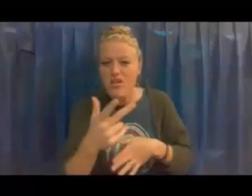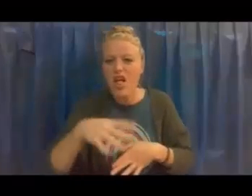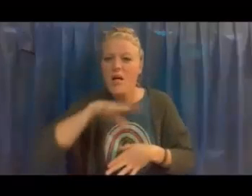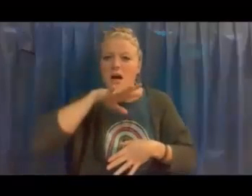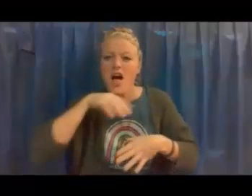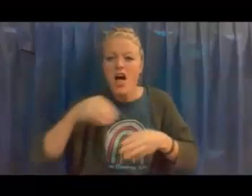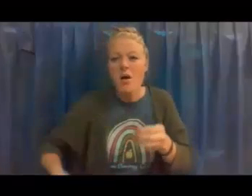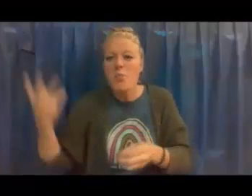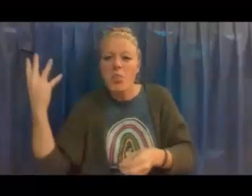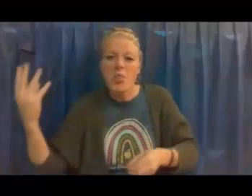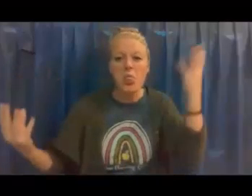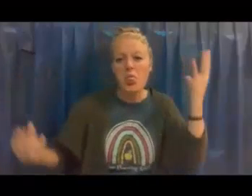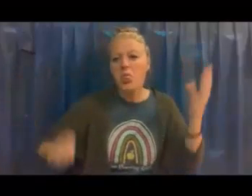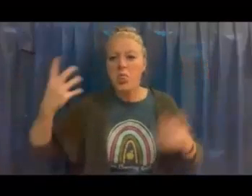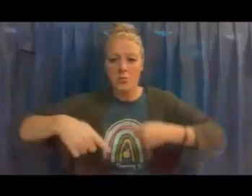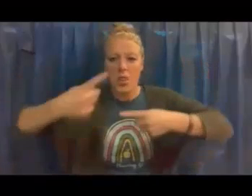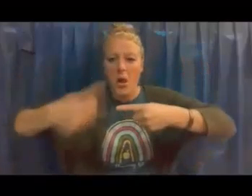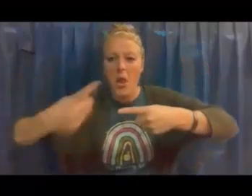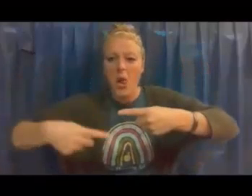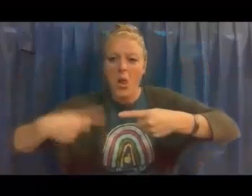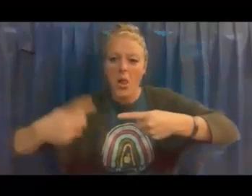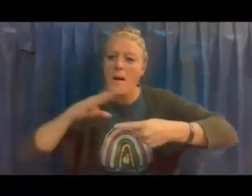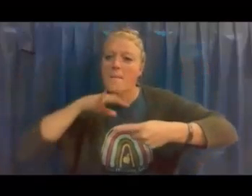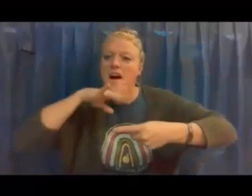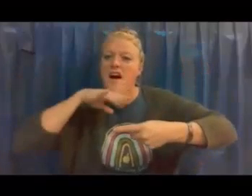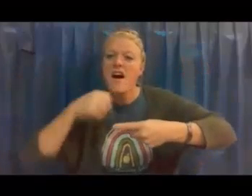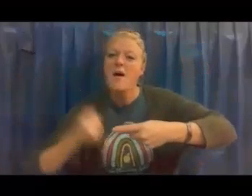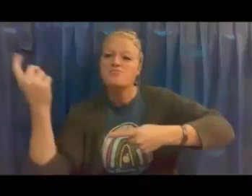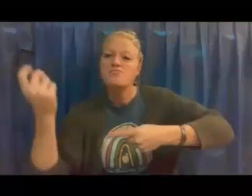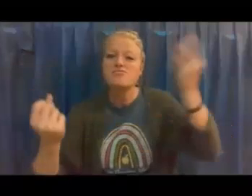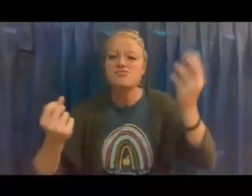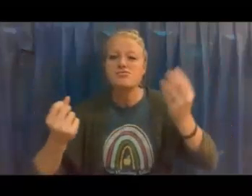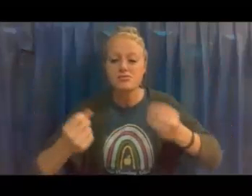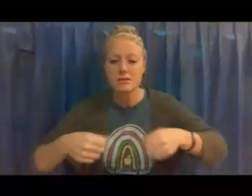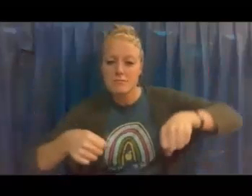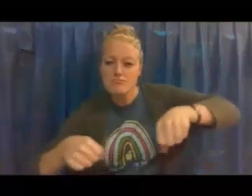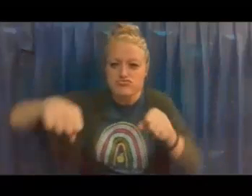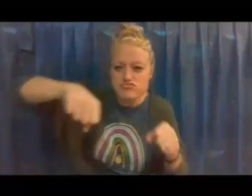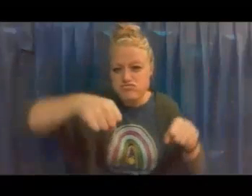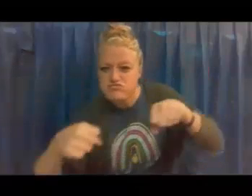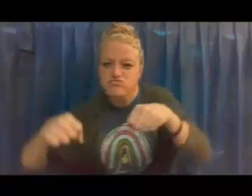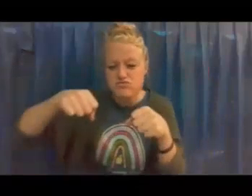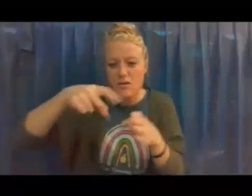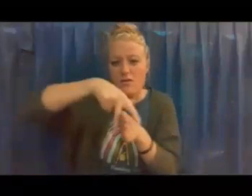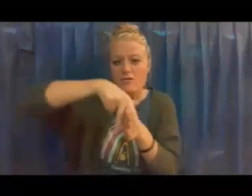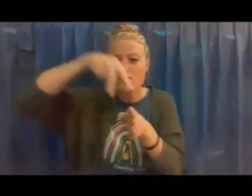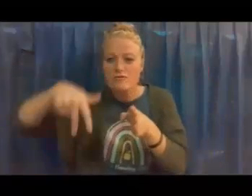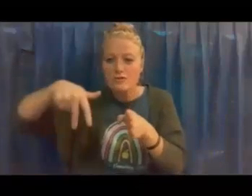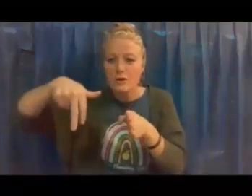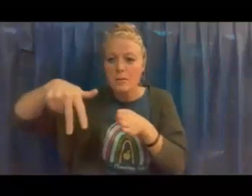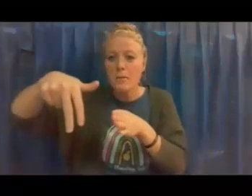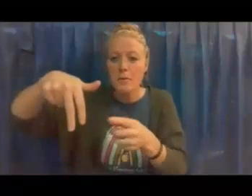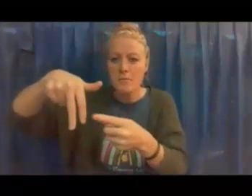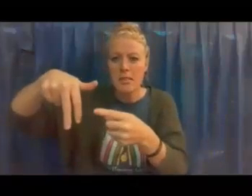around in the mud. There can be mud spraying everywhere off the tires.